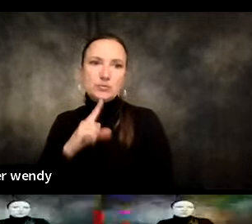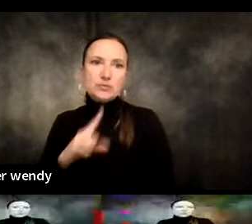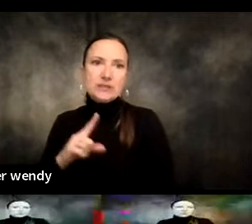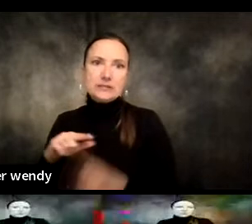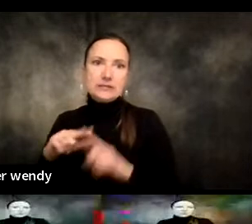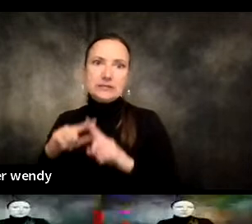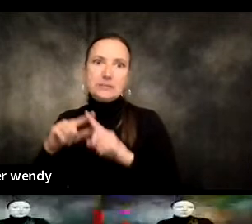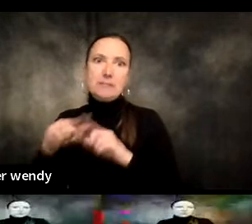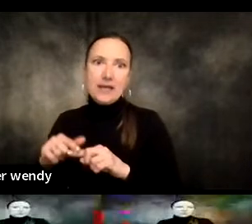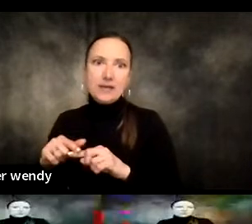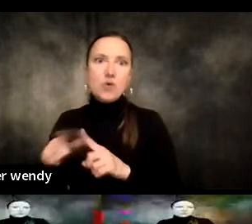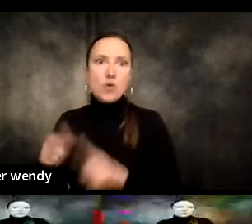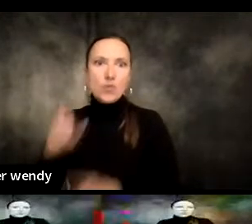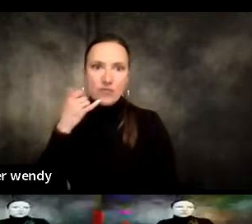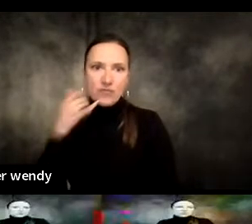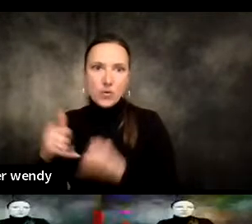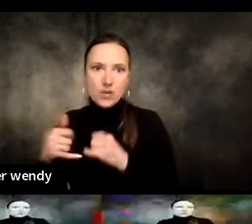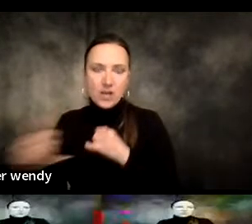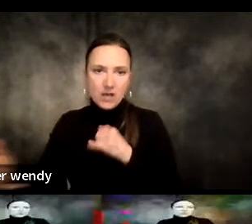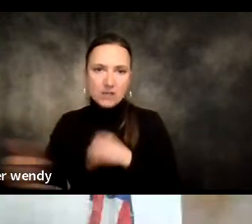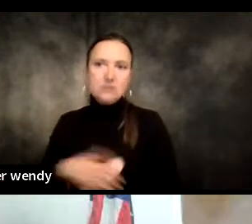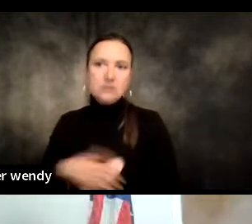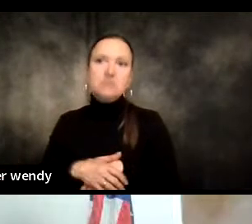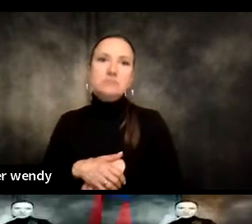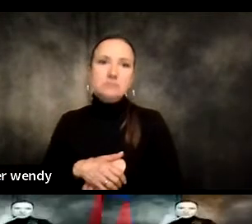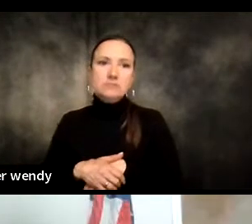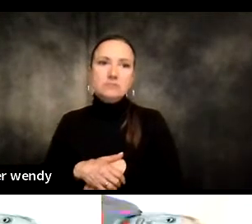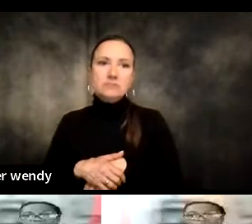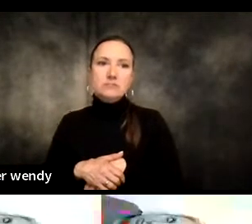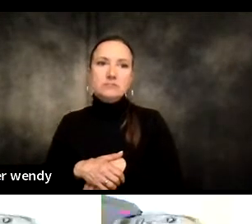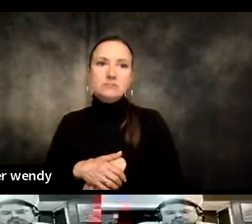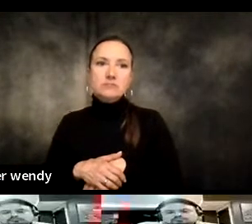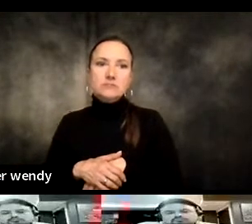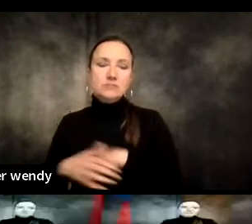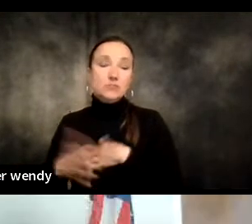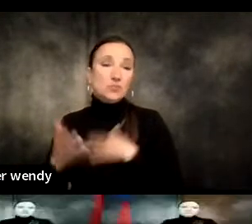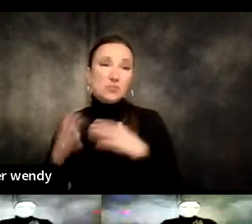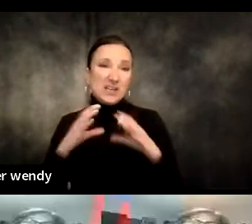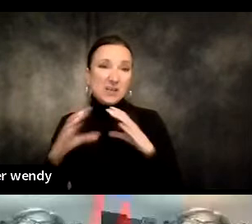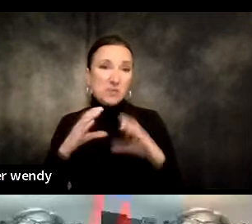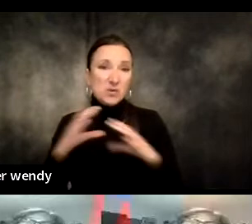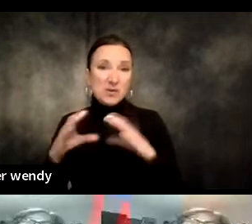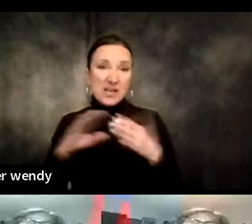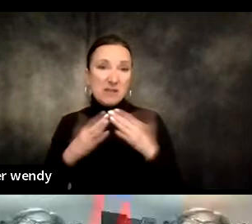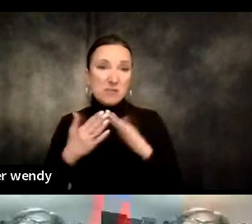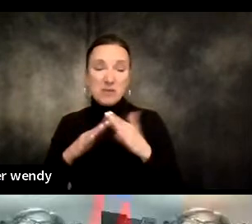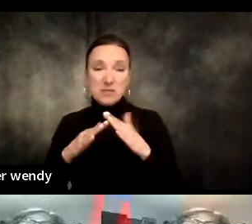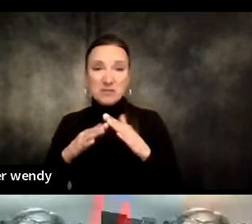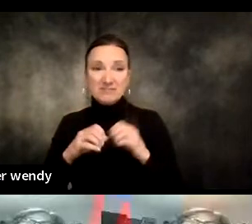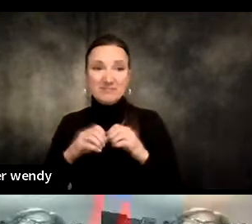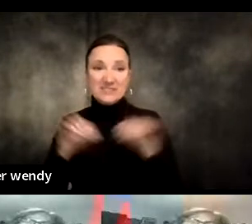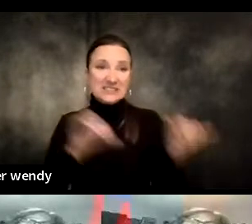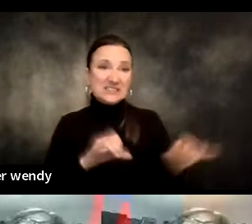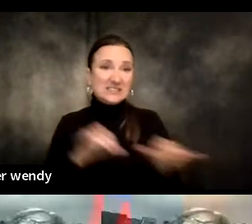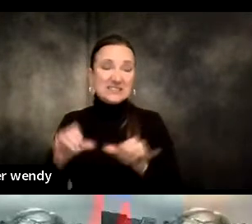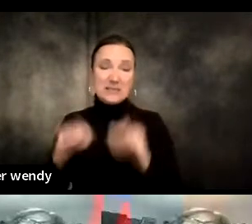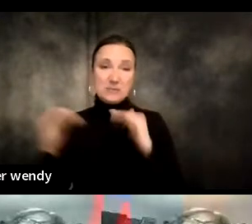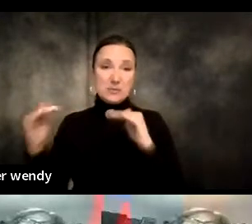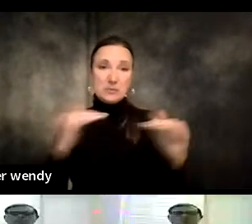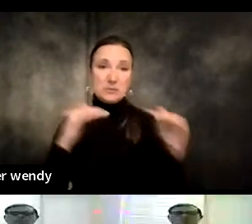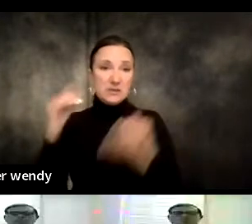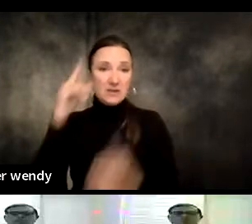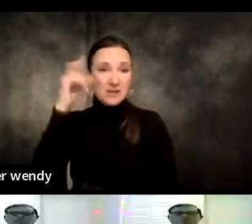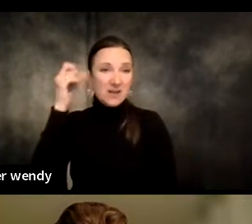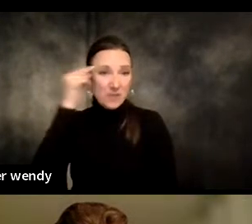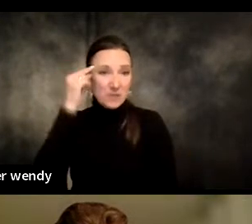their landline. So we use all the platforms that most of the government agencies do when it comes to